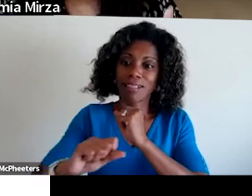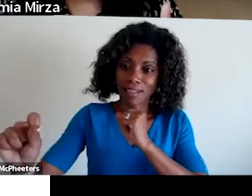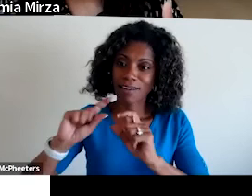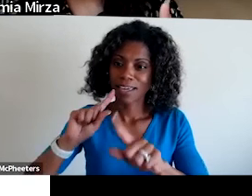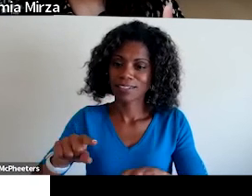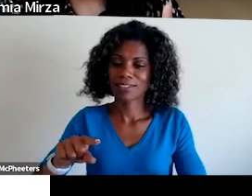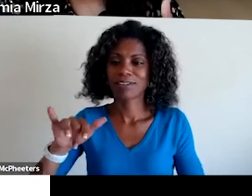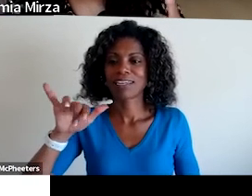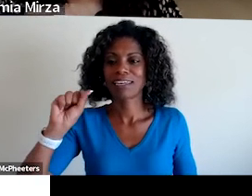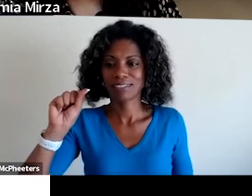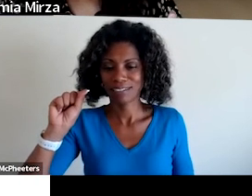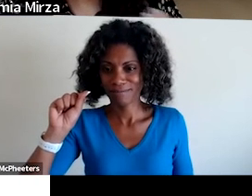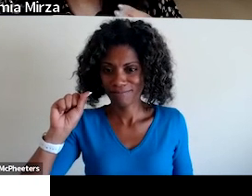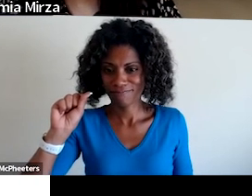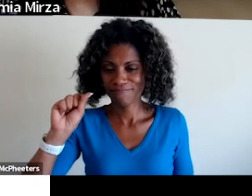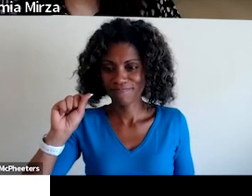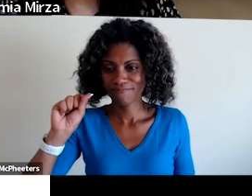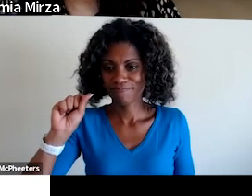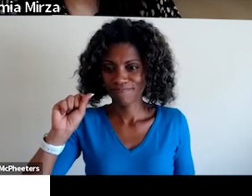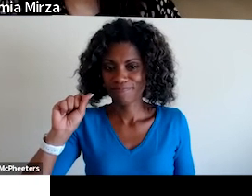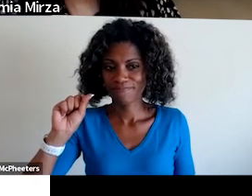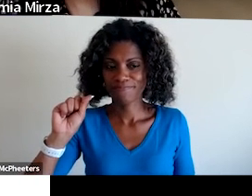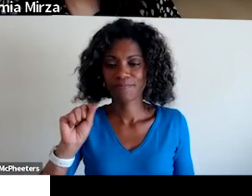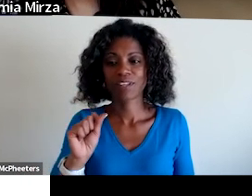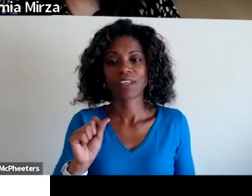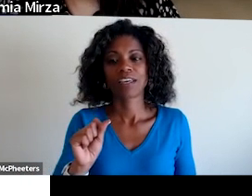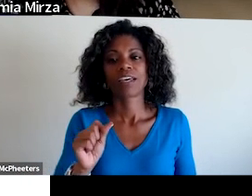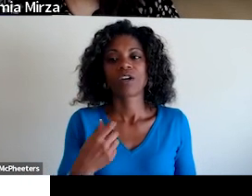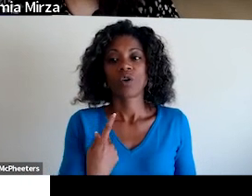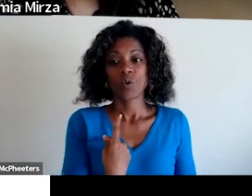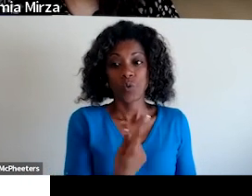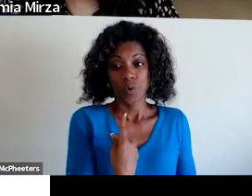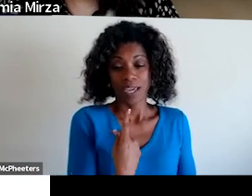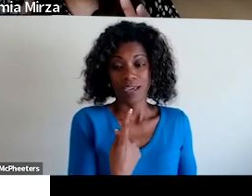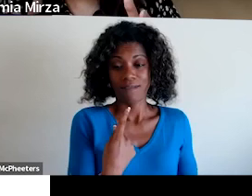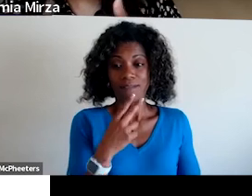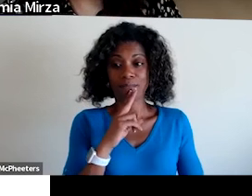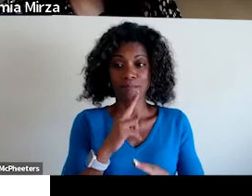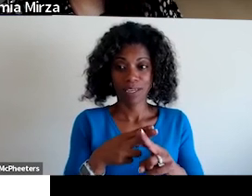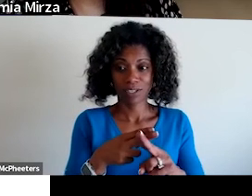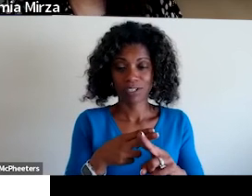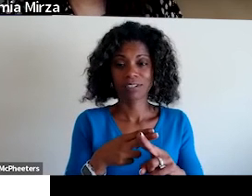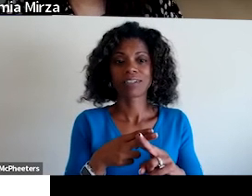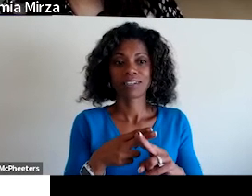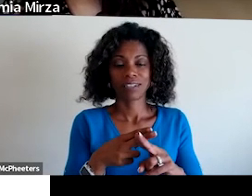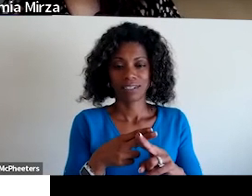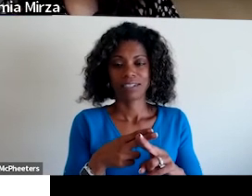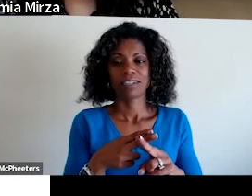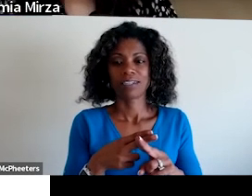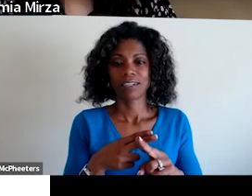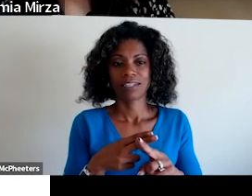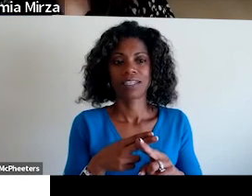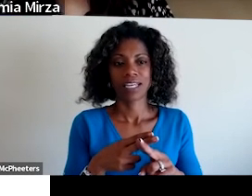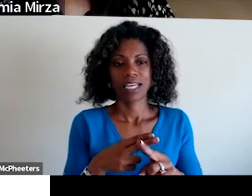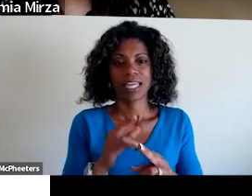yes. So you've heard Niiobli and I say quite a few times that DEI and equity specifically is